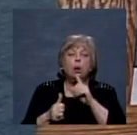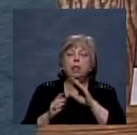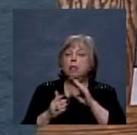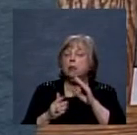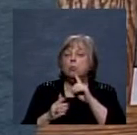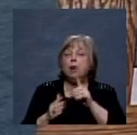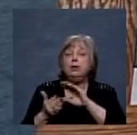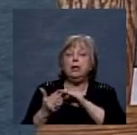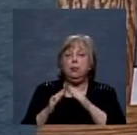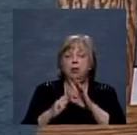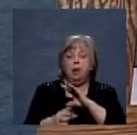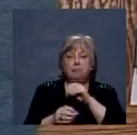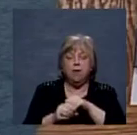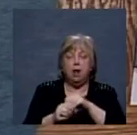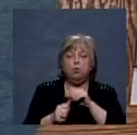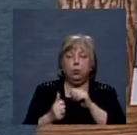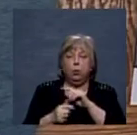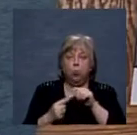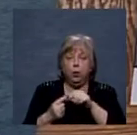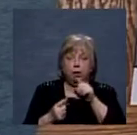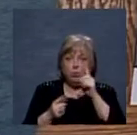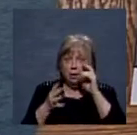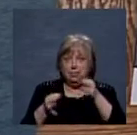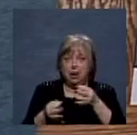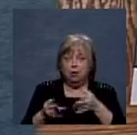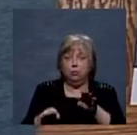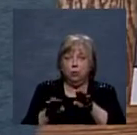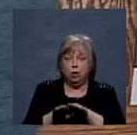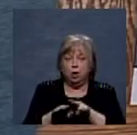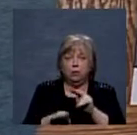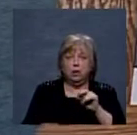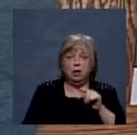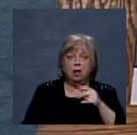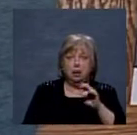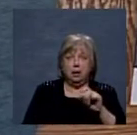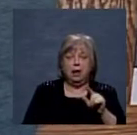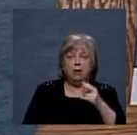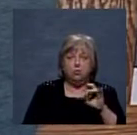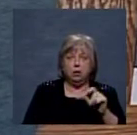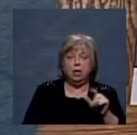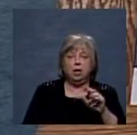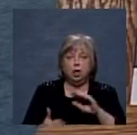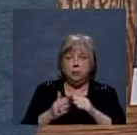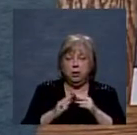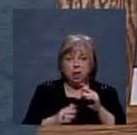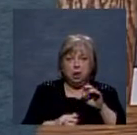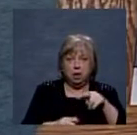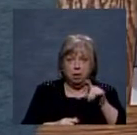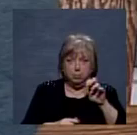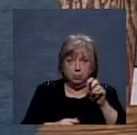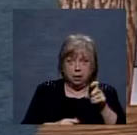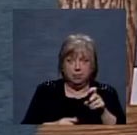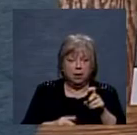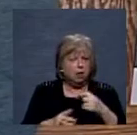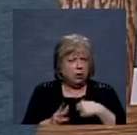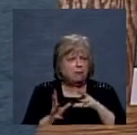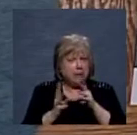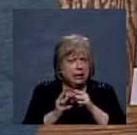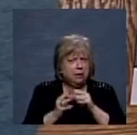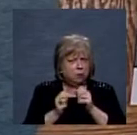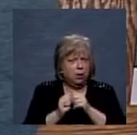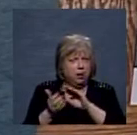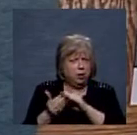involved when you all decided to close the Nathaniel Hill Community Complex? Did you all have meetings with the